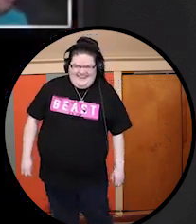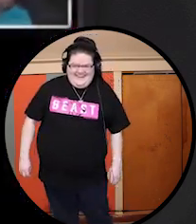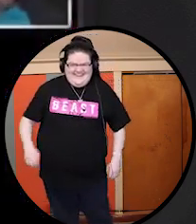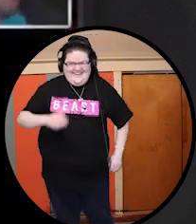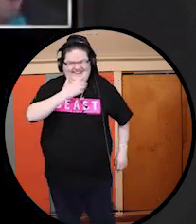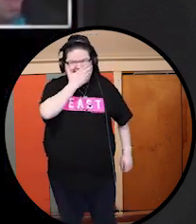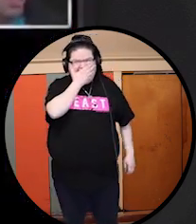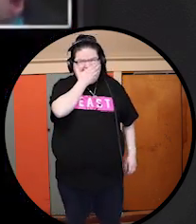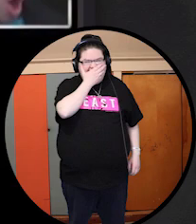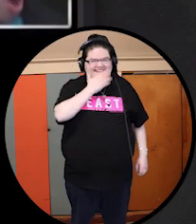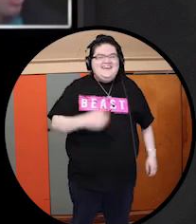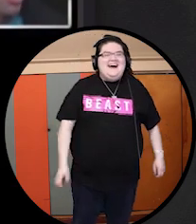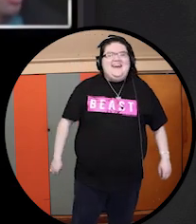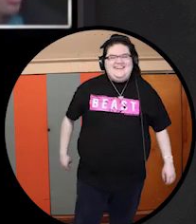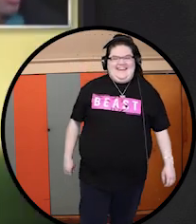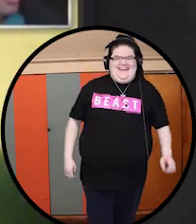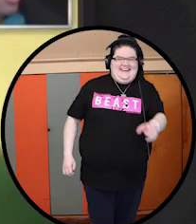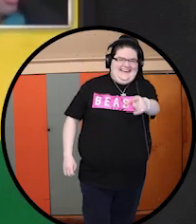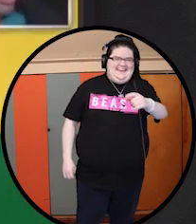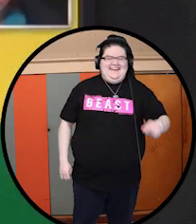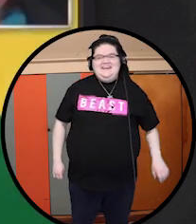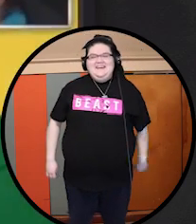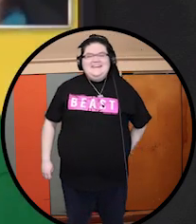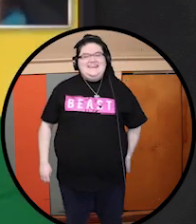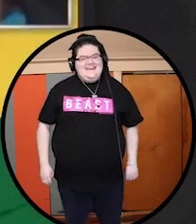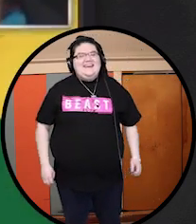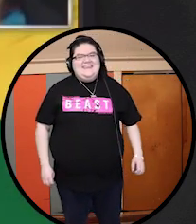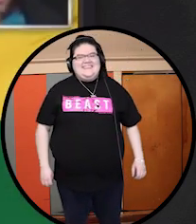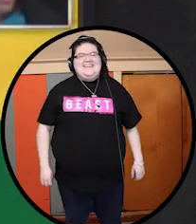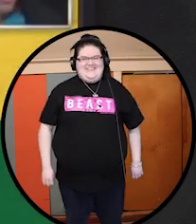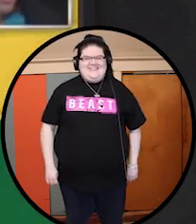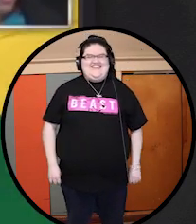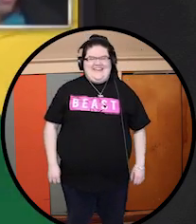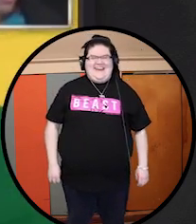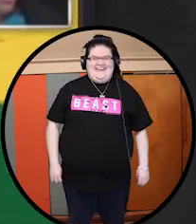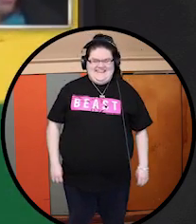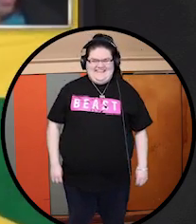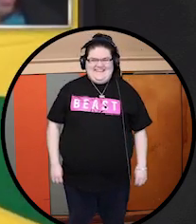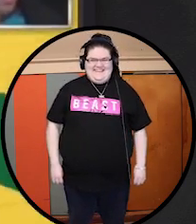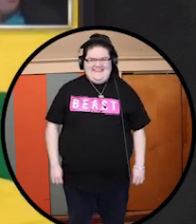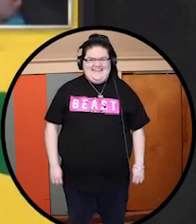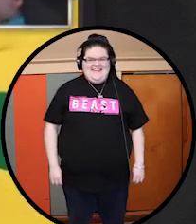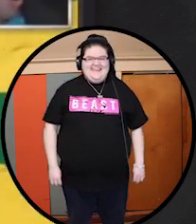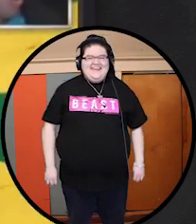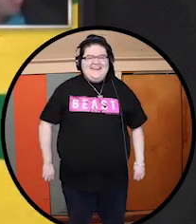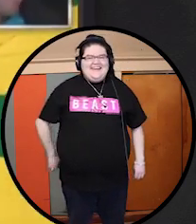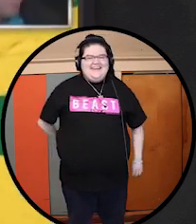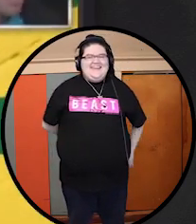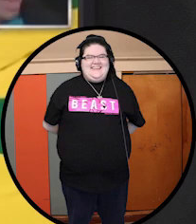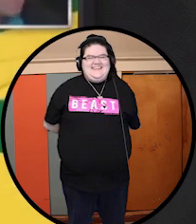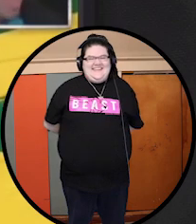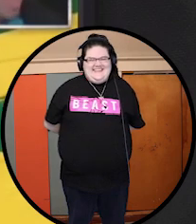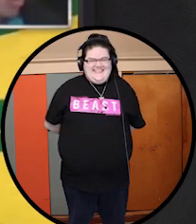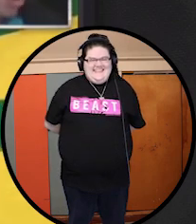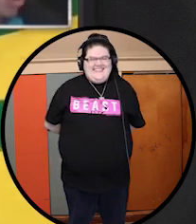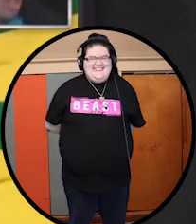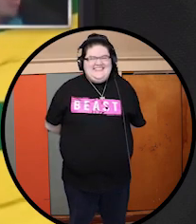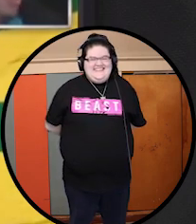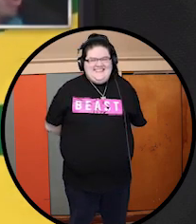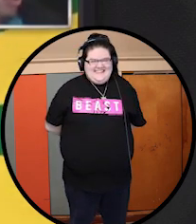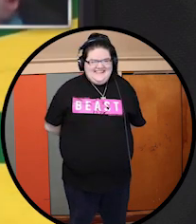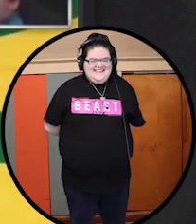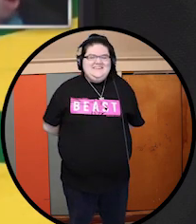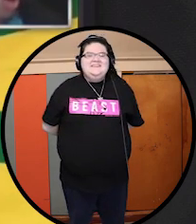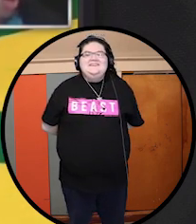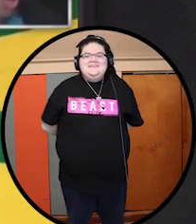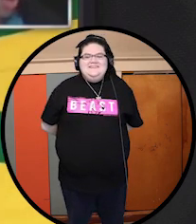Oh, I'm having a go. I'm having a go as well. I'm having a go in the back. Ethan is too, yeah. Bro, imagine that happened